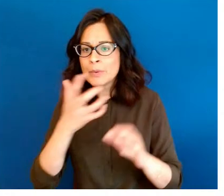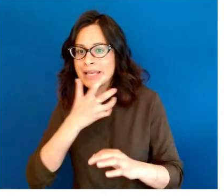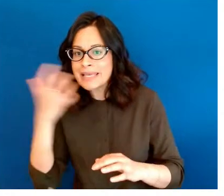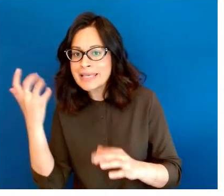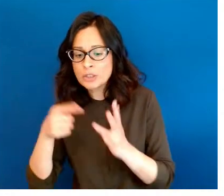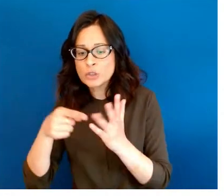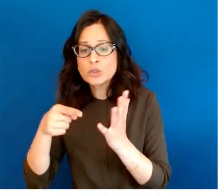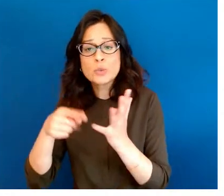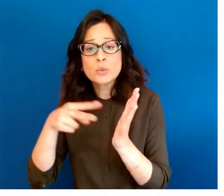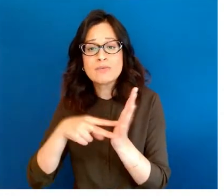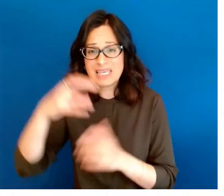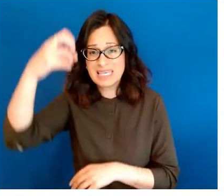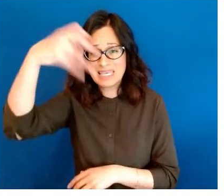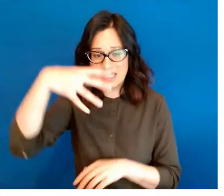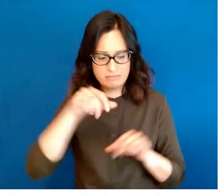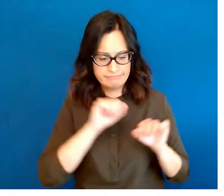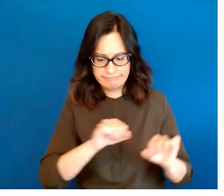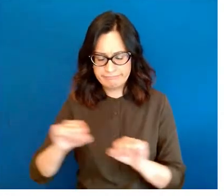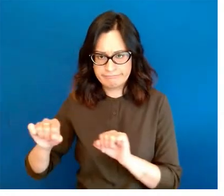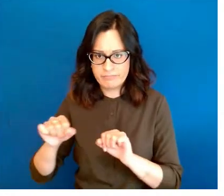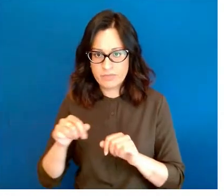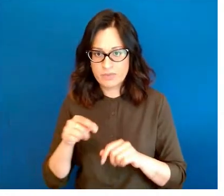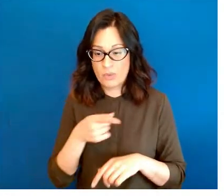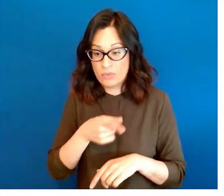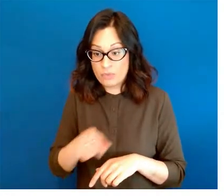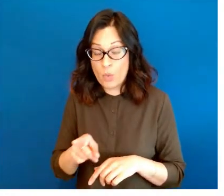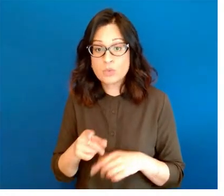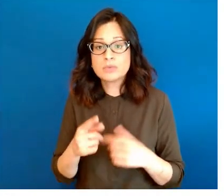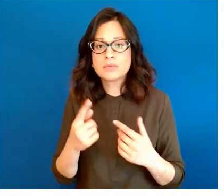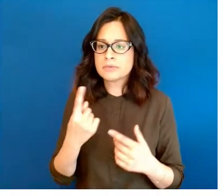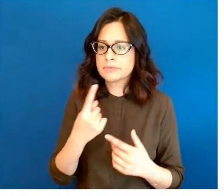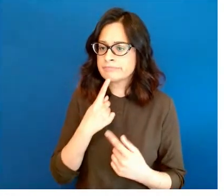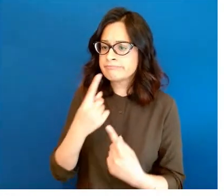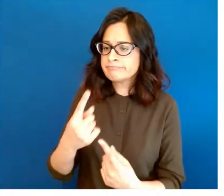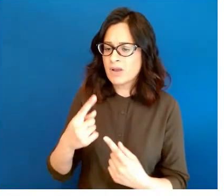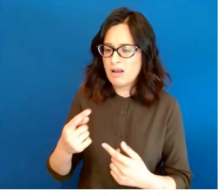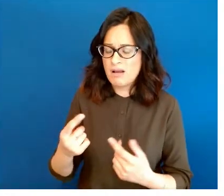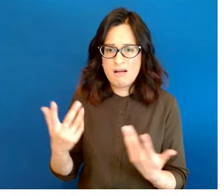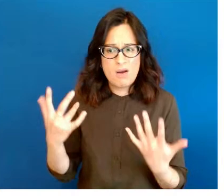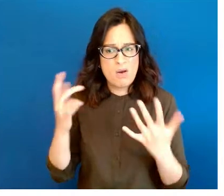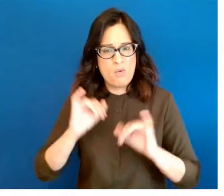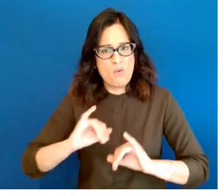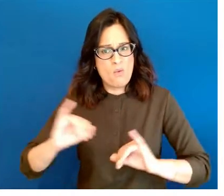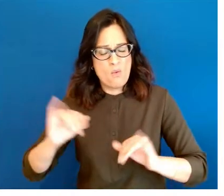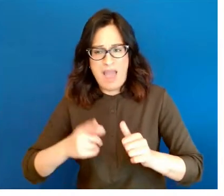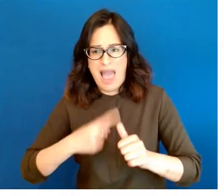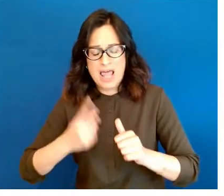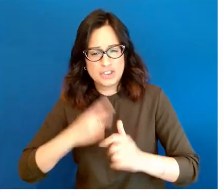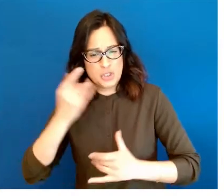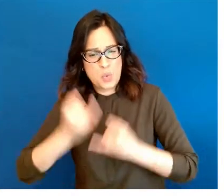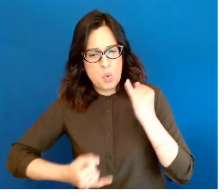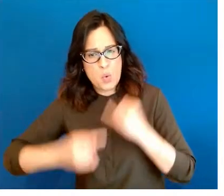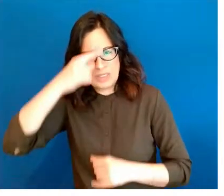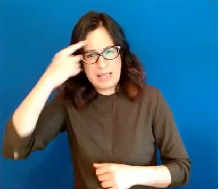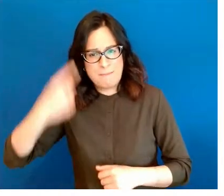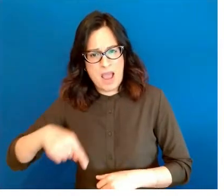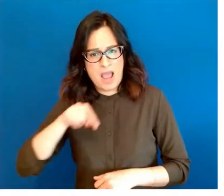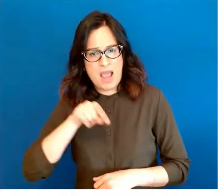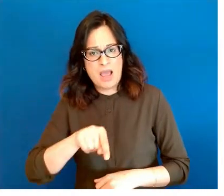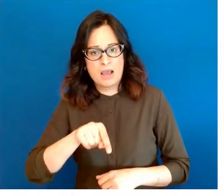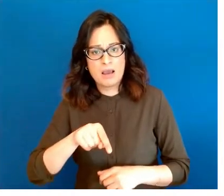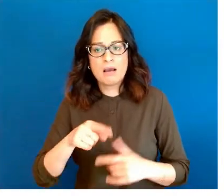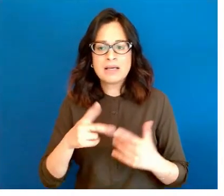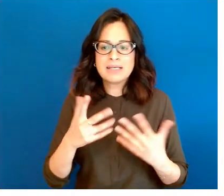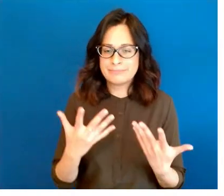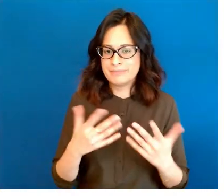radiation. And those individuals who tell you that they flare much more in the summer, it tends to be very flexural.